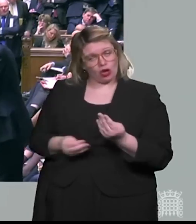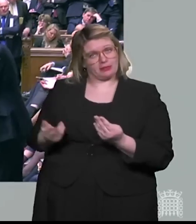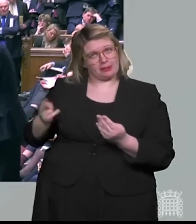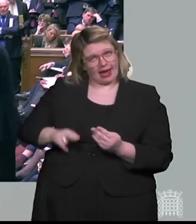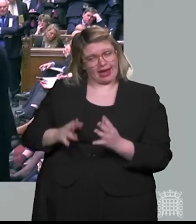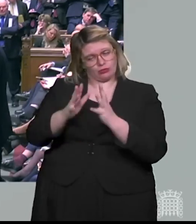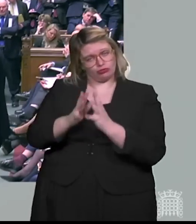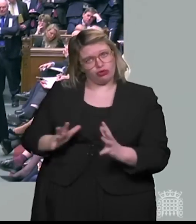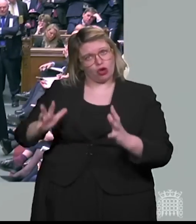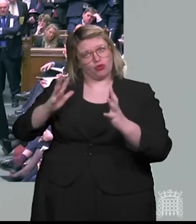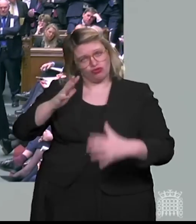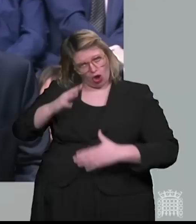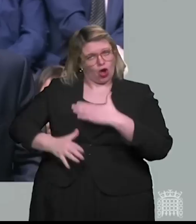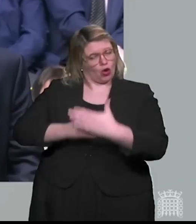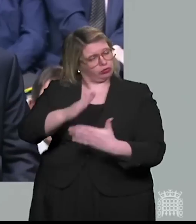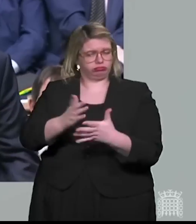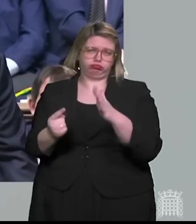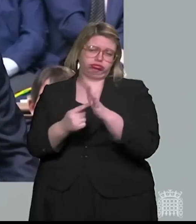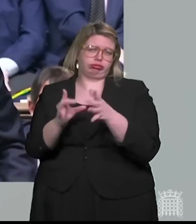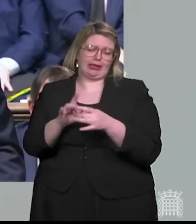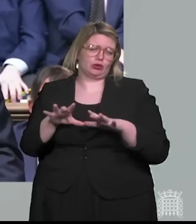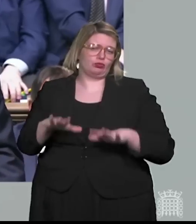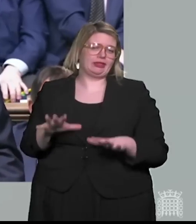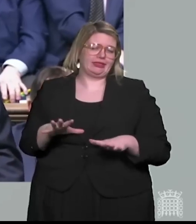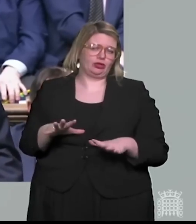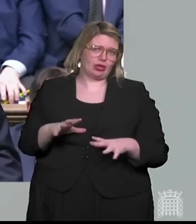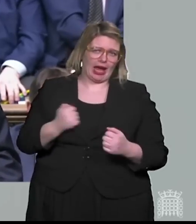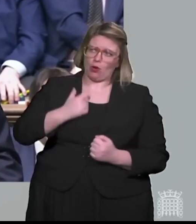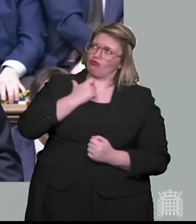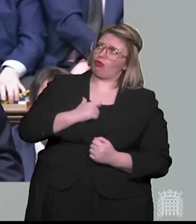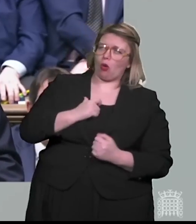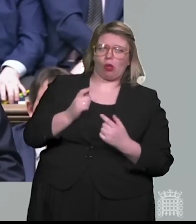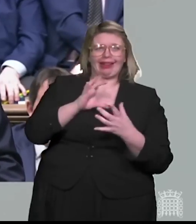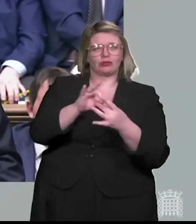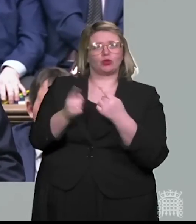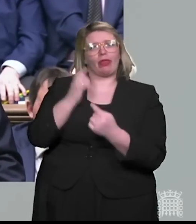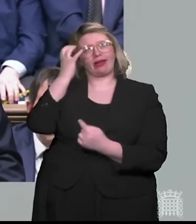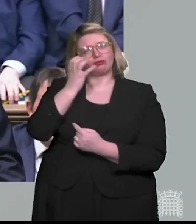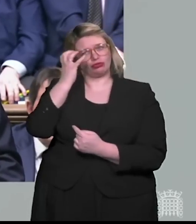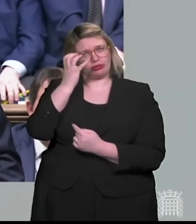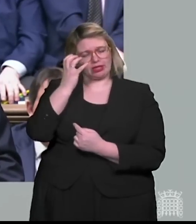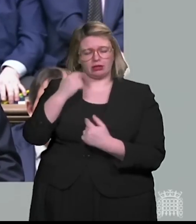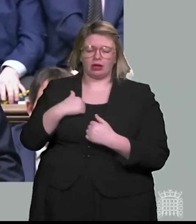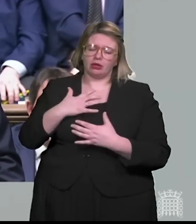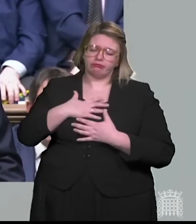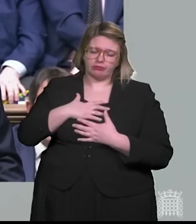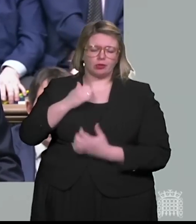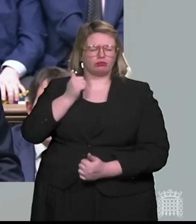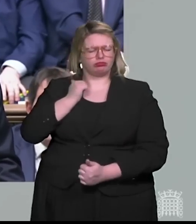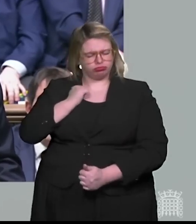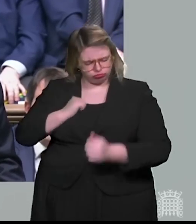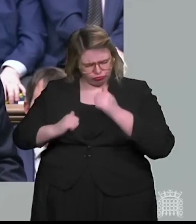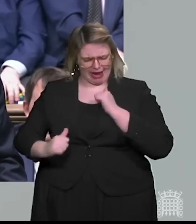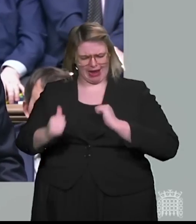for our role on the global stage. I am proud that we are giving the brave people of Ukraine more military support